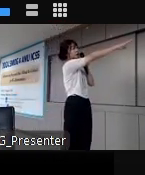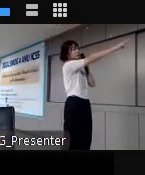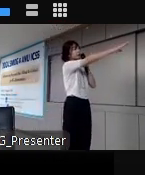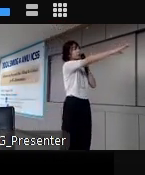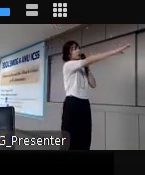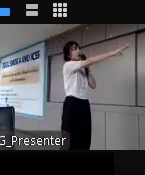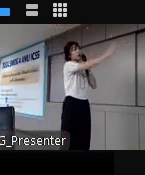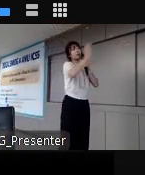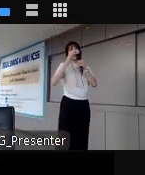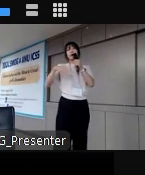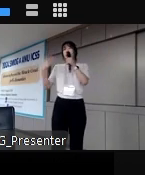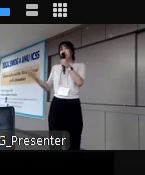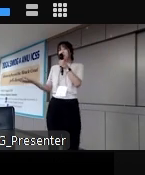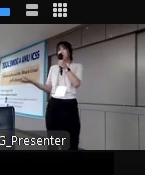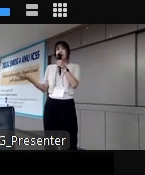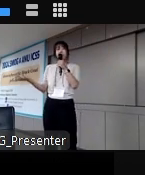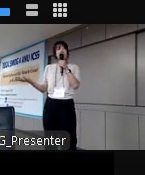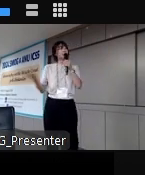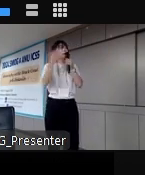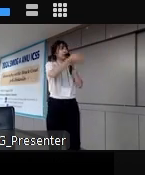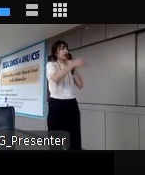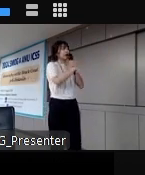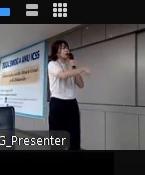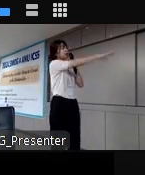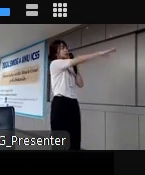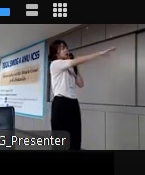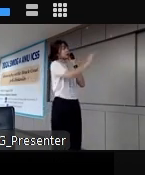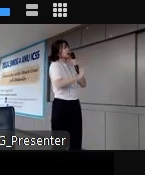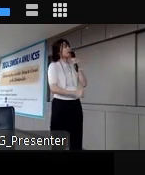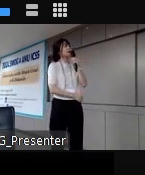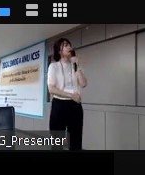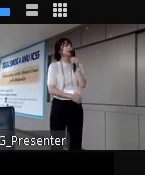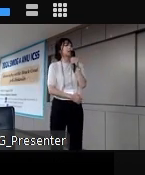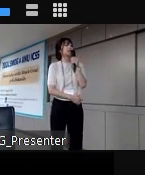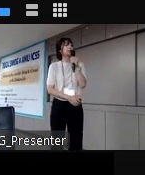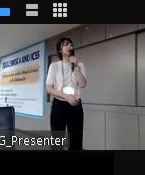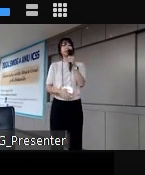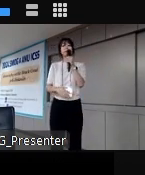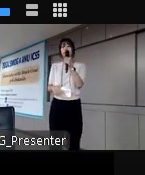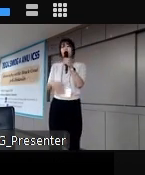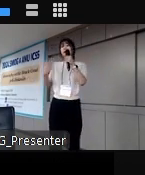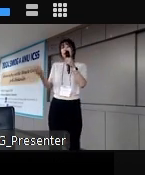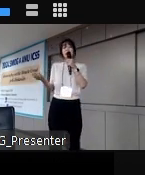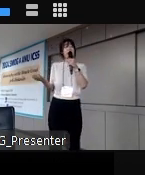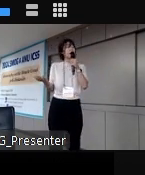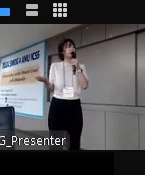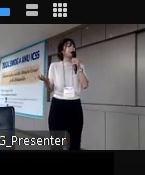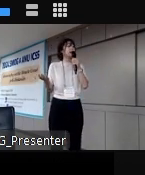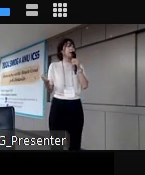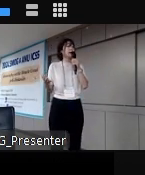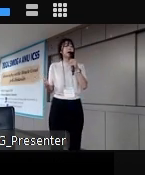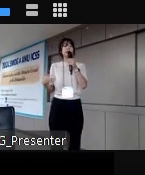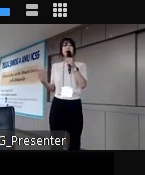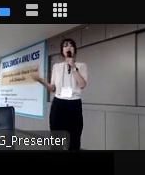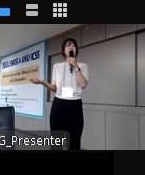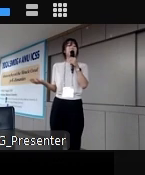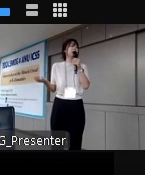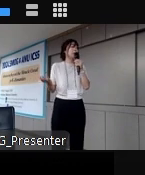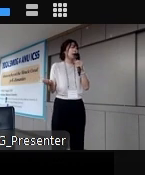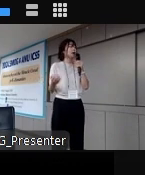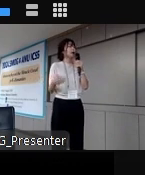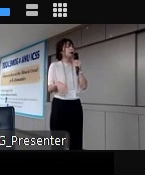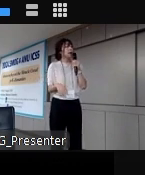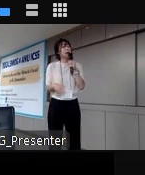factor. Whether it's locusly marked or not. The second factor was contextual support. Basically, whether it was clear who